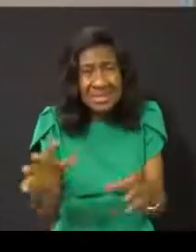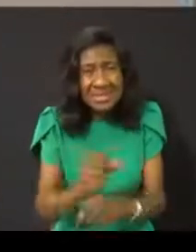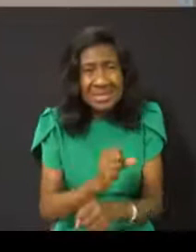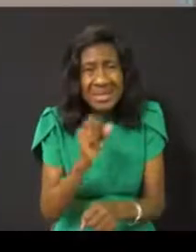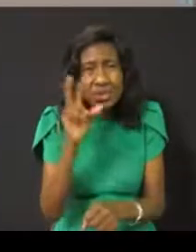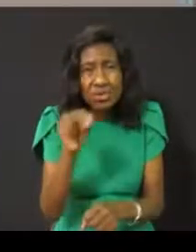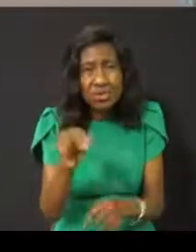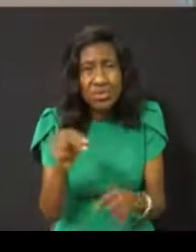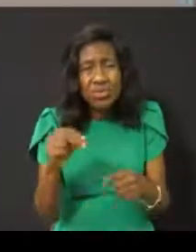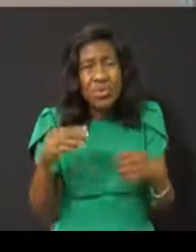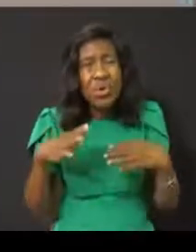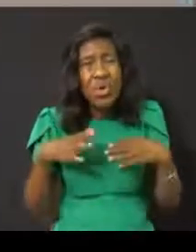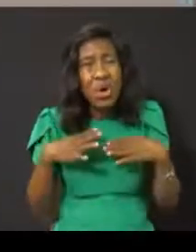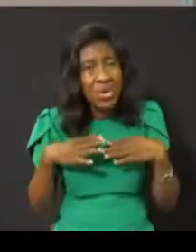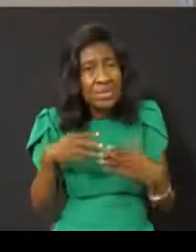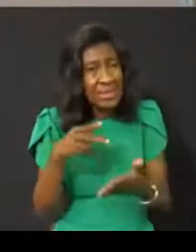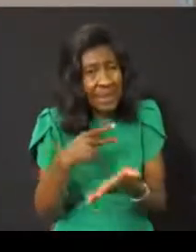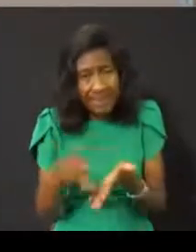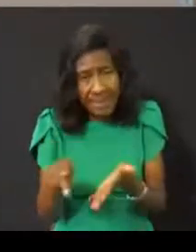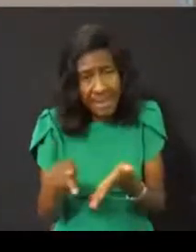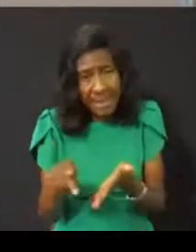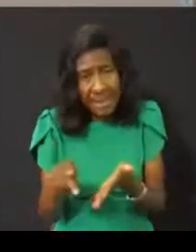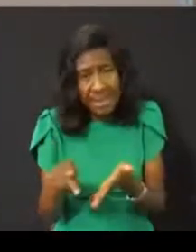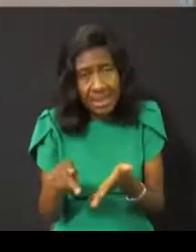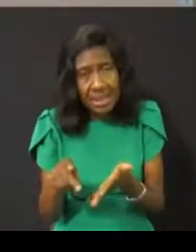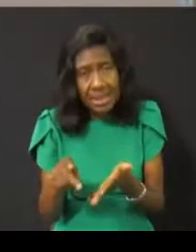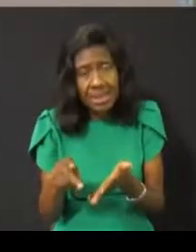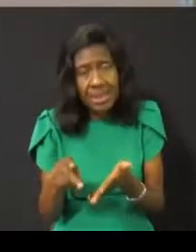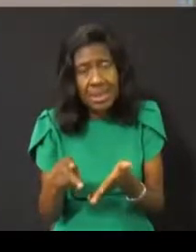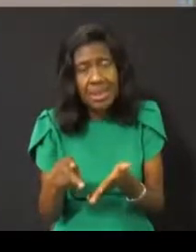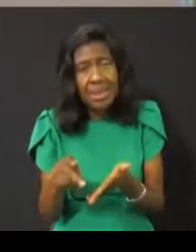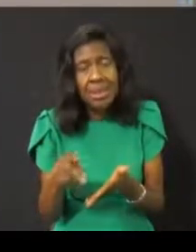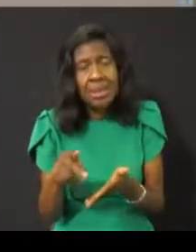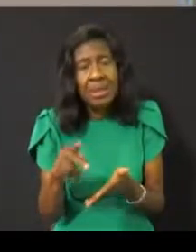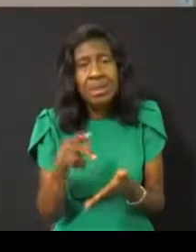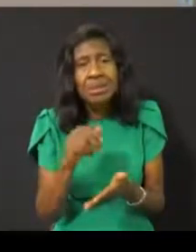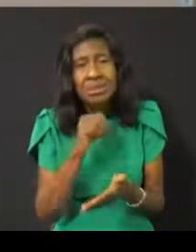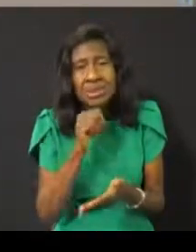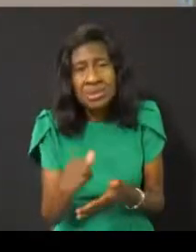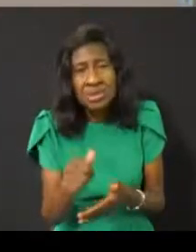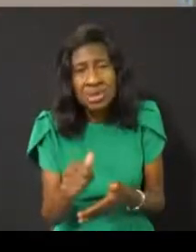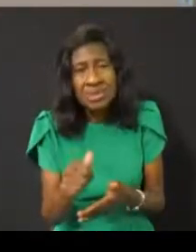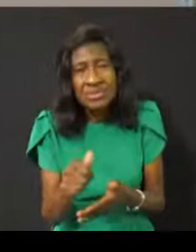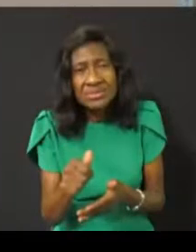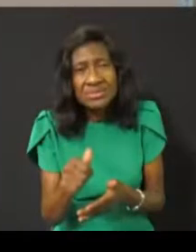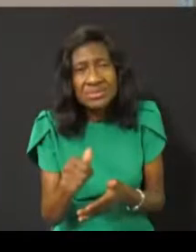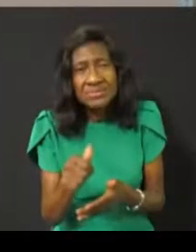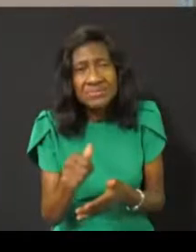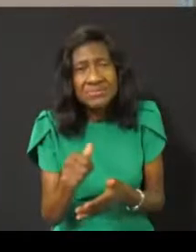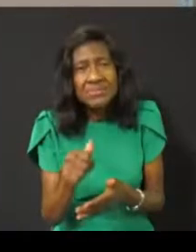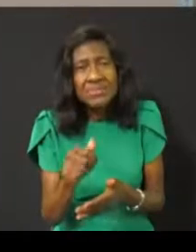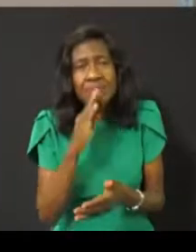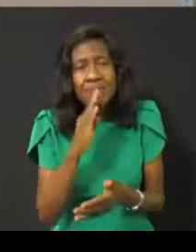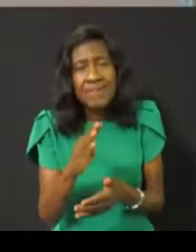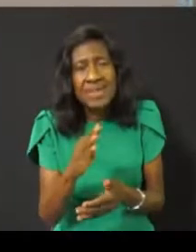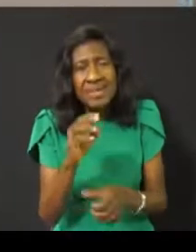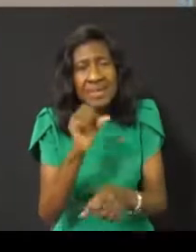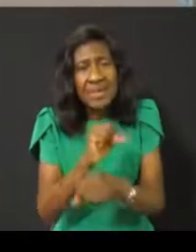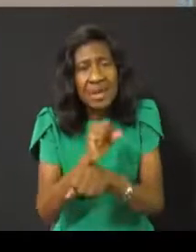any form of similar compensation. One must not be an existing tourism displaced